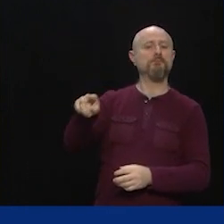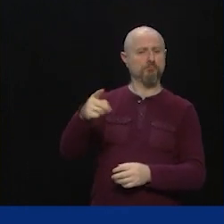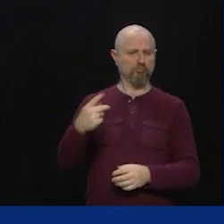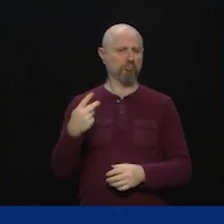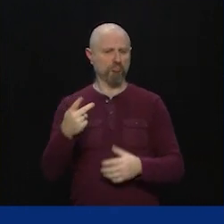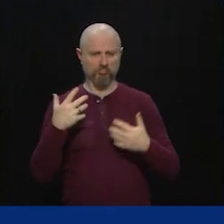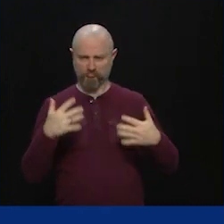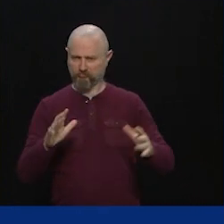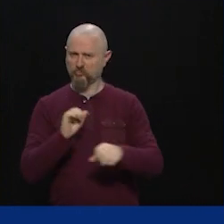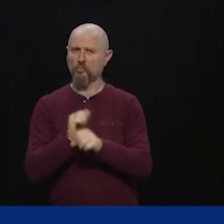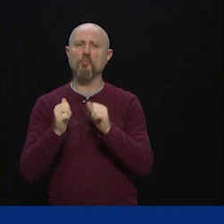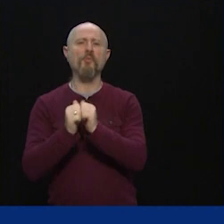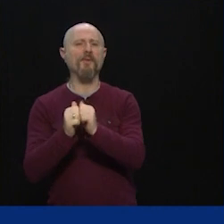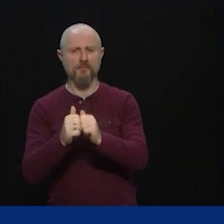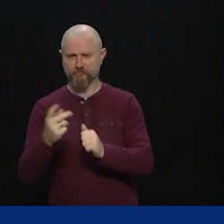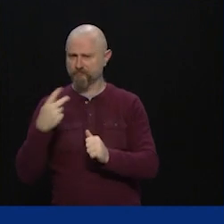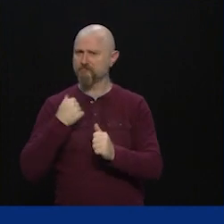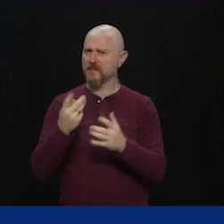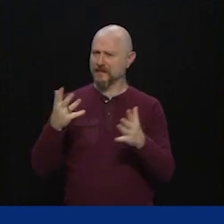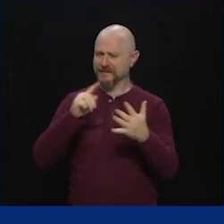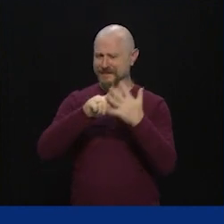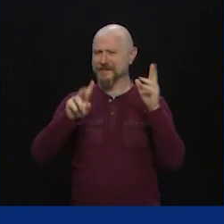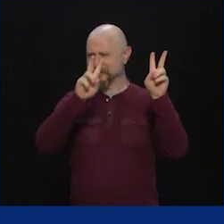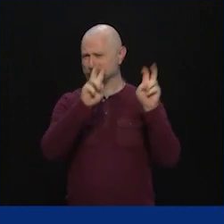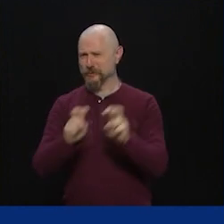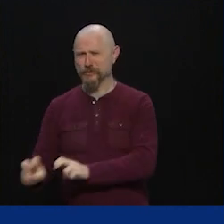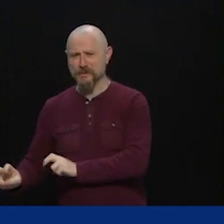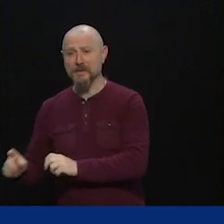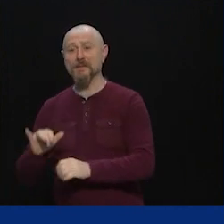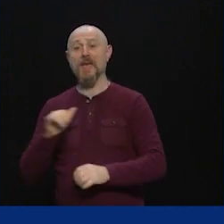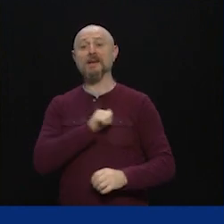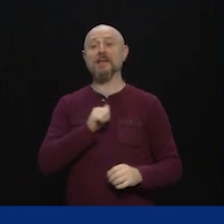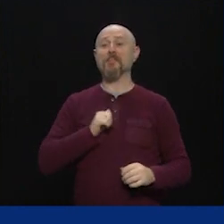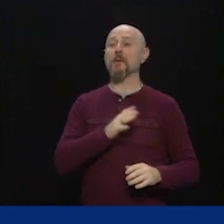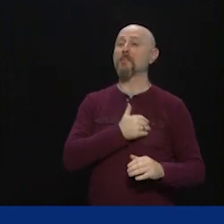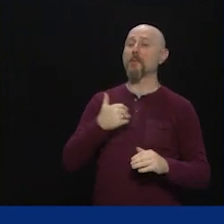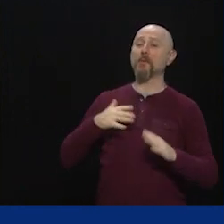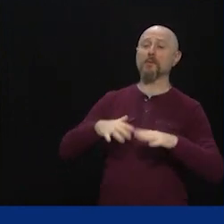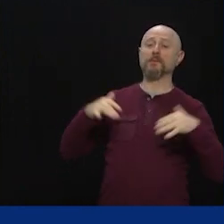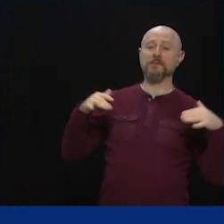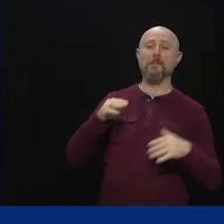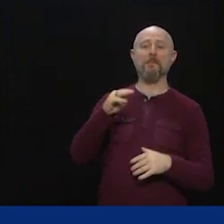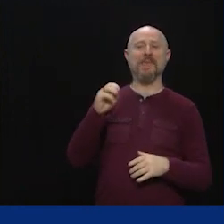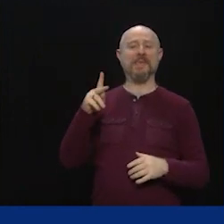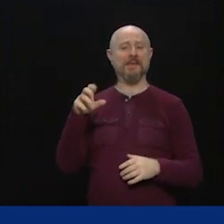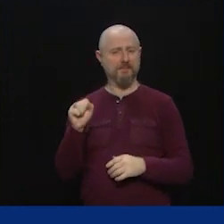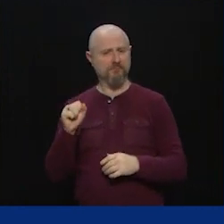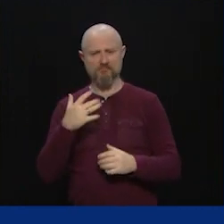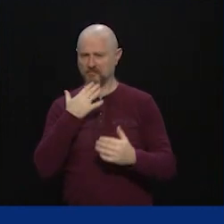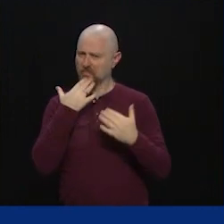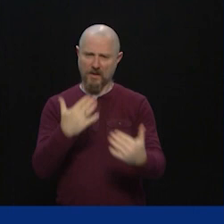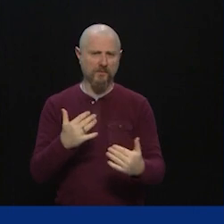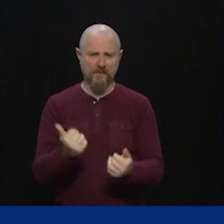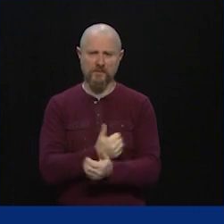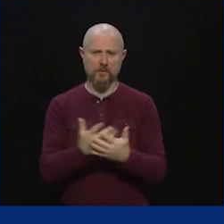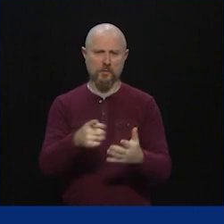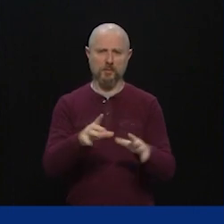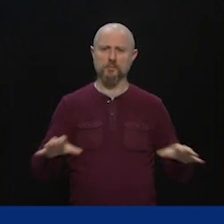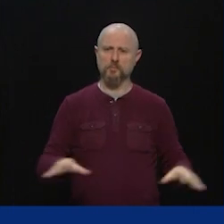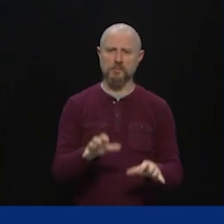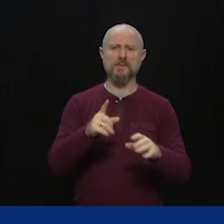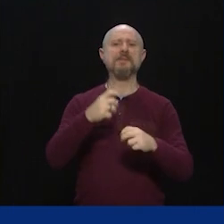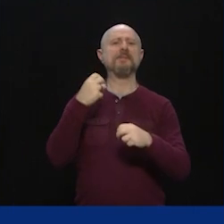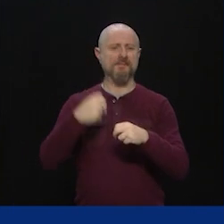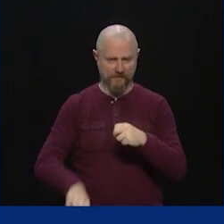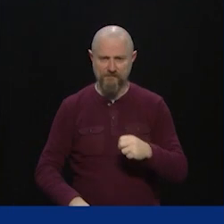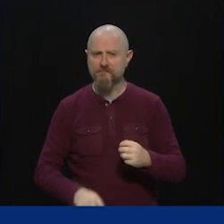Assembly member Meeks, and I want to thank you for what you do. I mean, it's tough to step up and run, especially at a time like this when you know the people that you represent and care about so